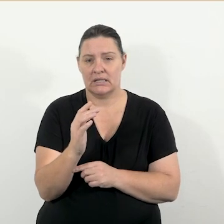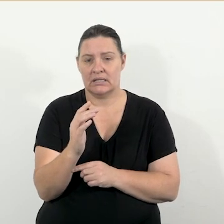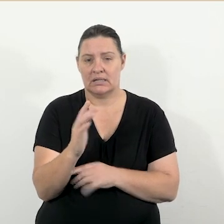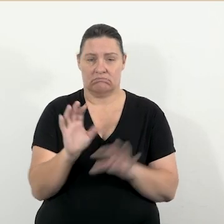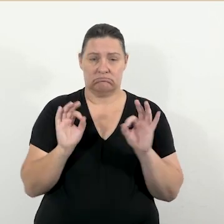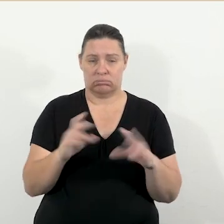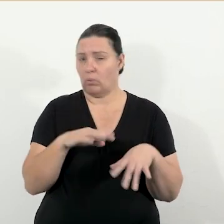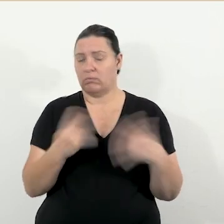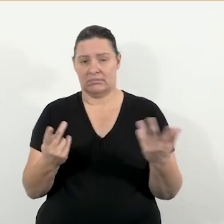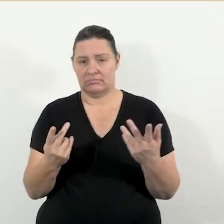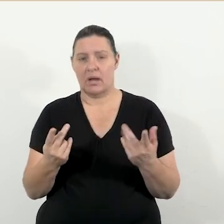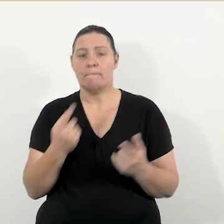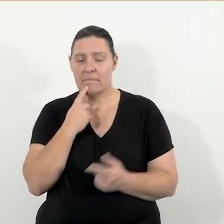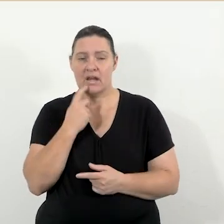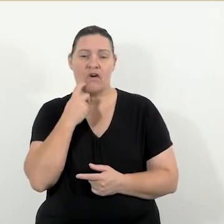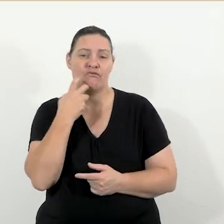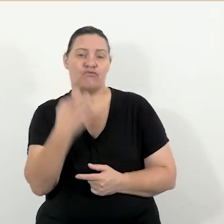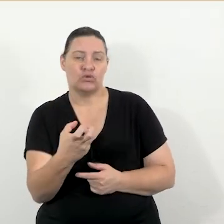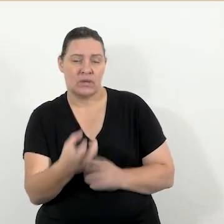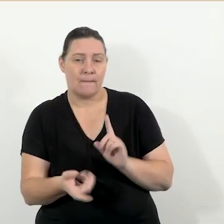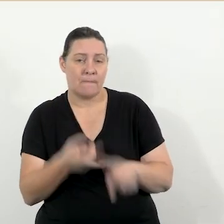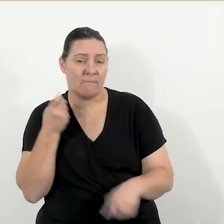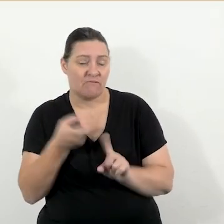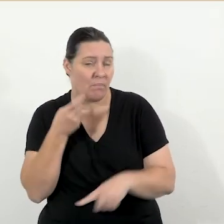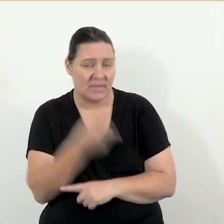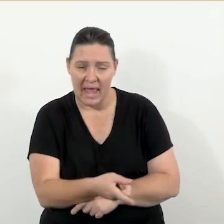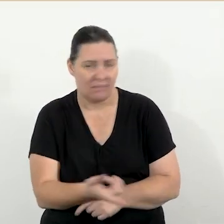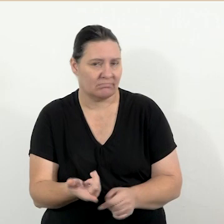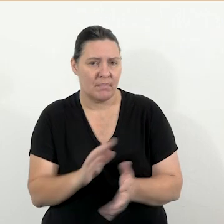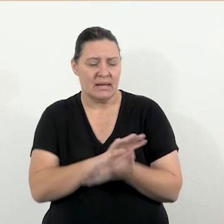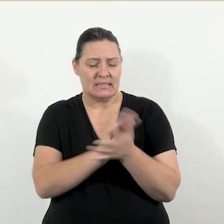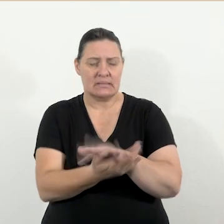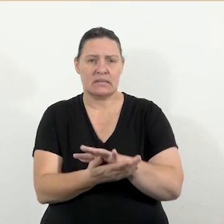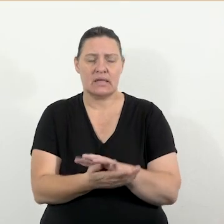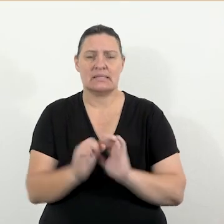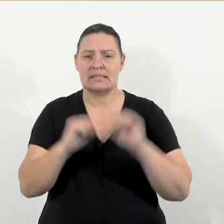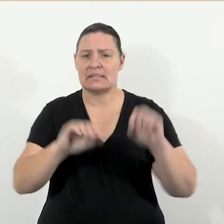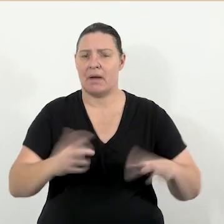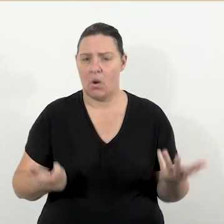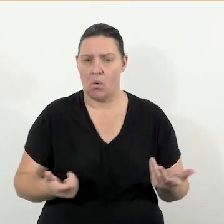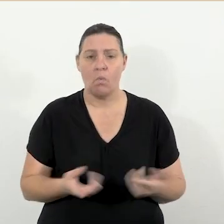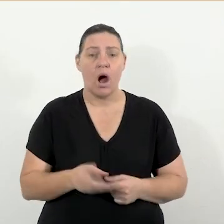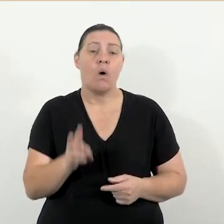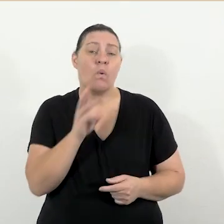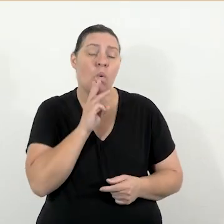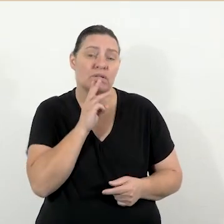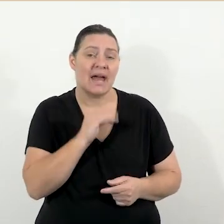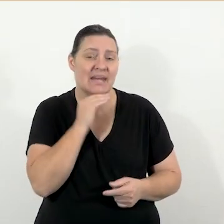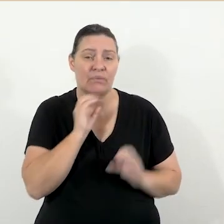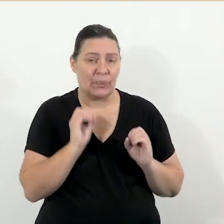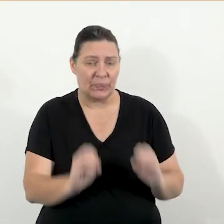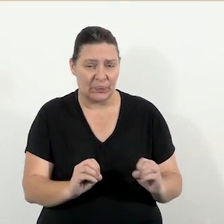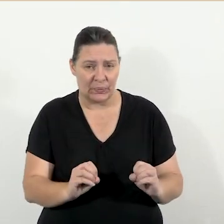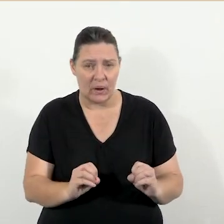flourish and produce fruit. Now, how does that disturb the entire system? If there isn't enough water,